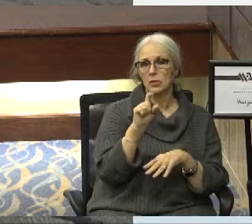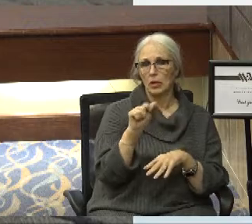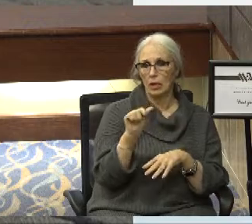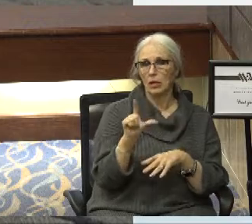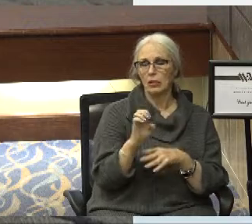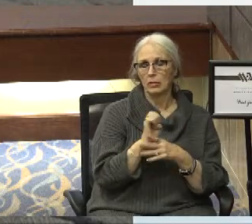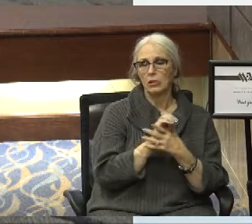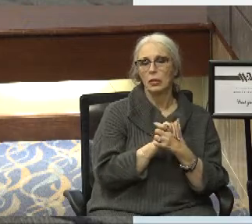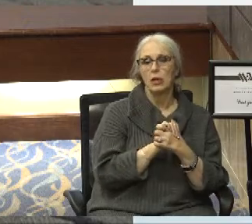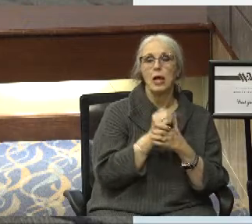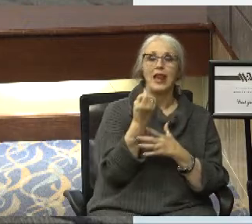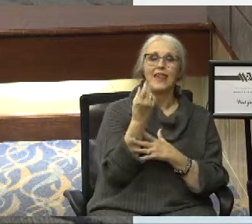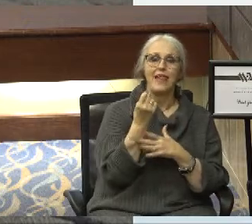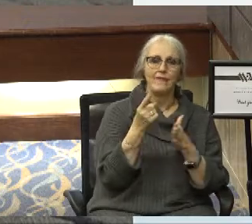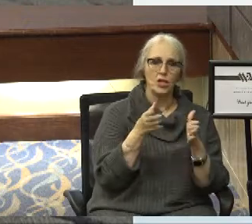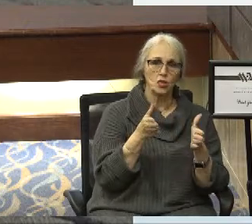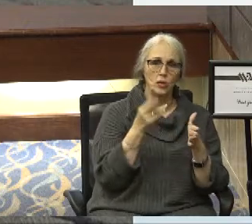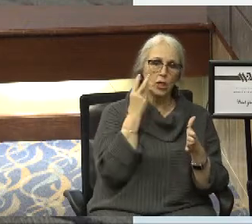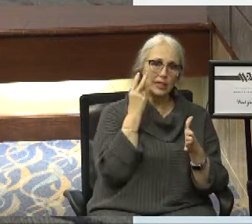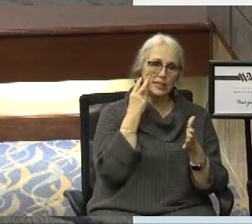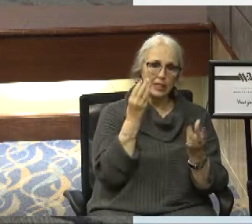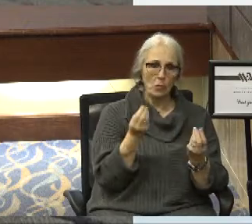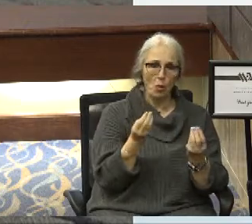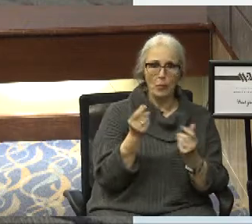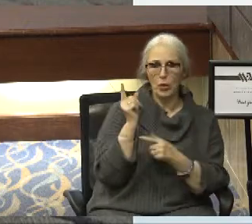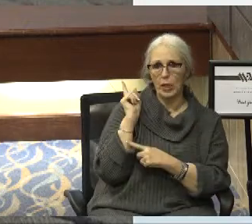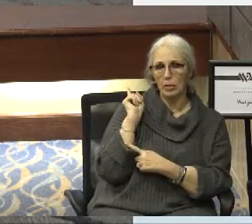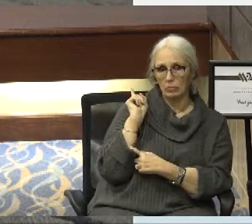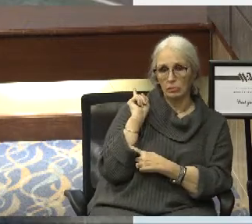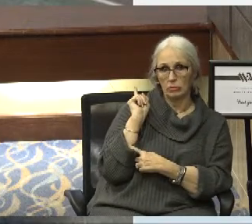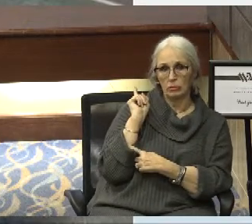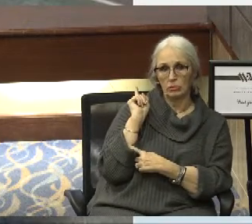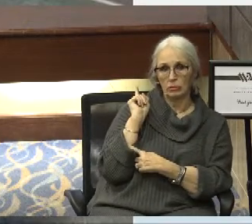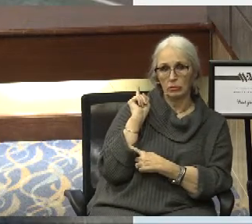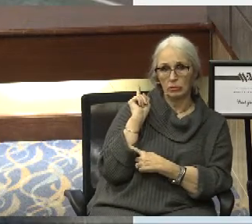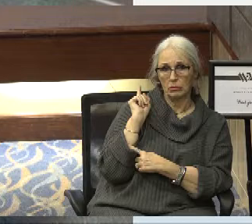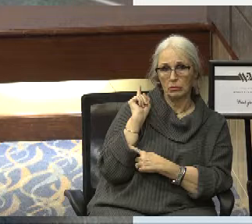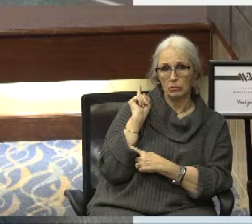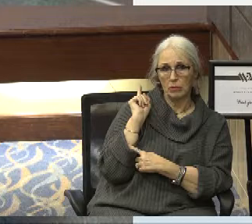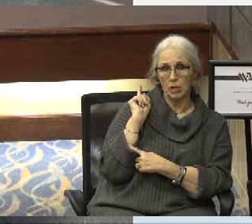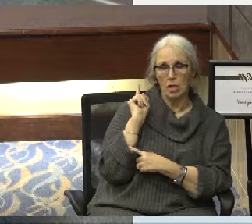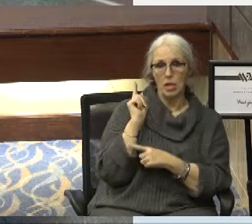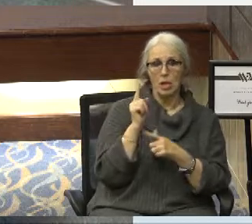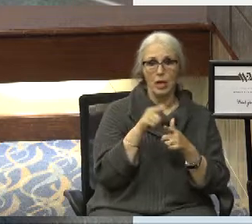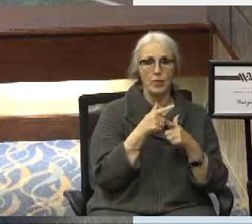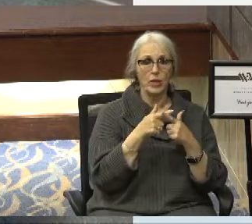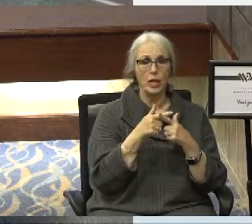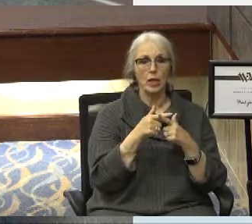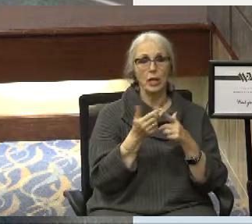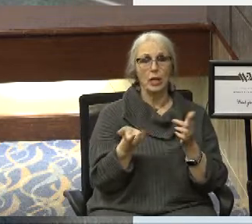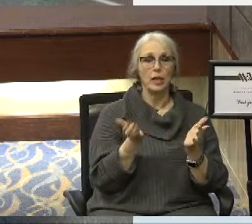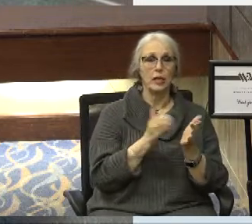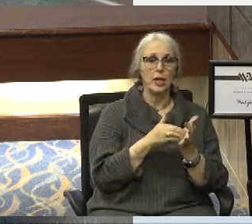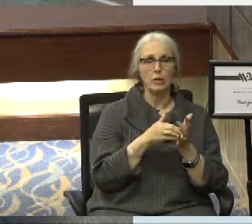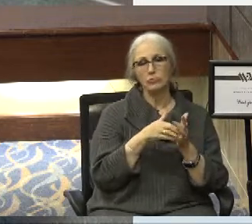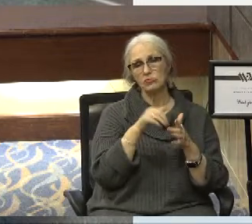And this is 11th Street. You can see the property here, and then back towards the